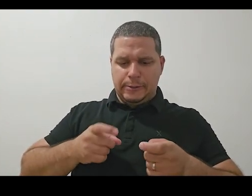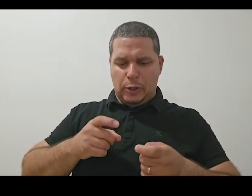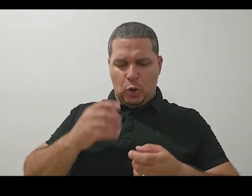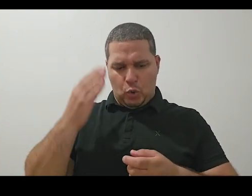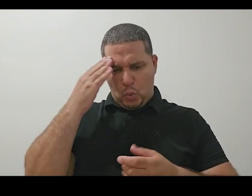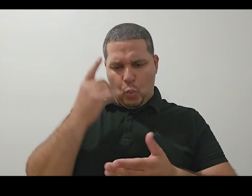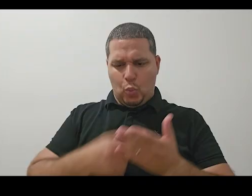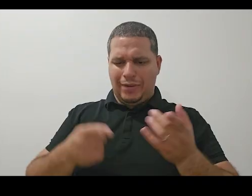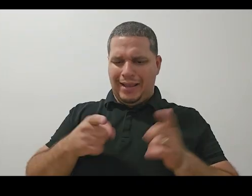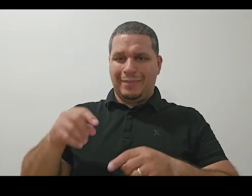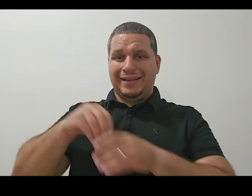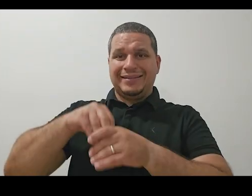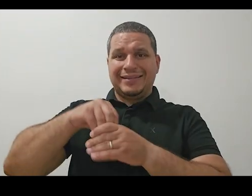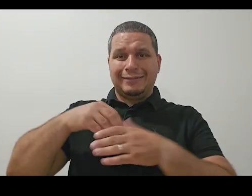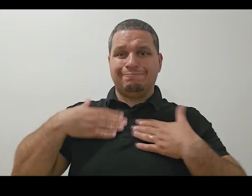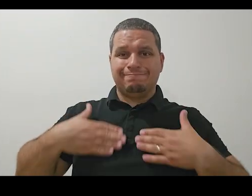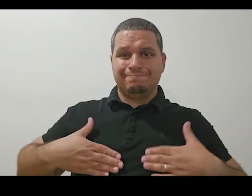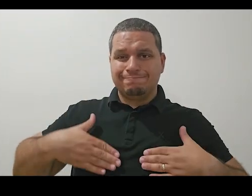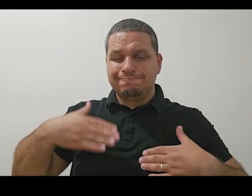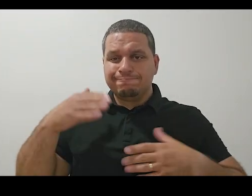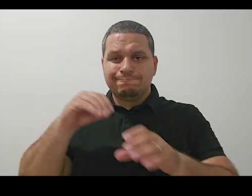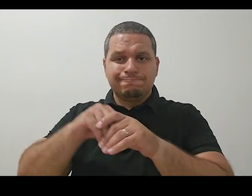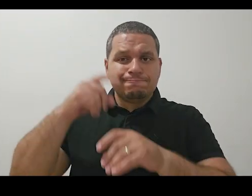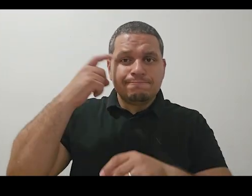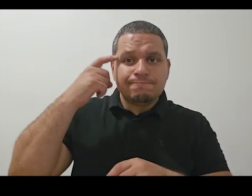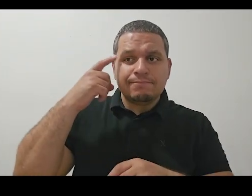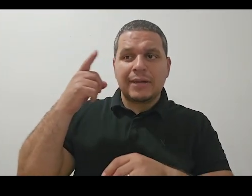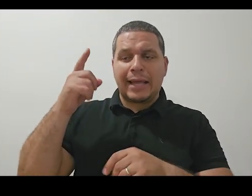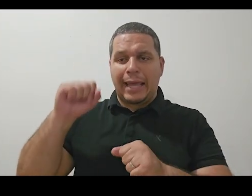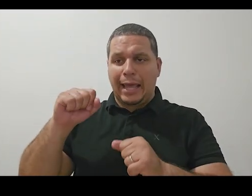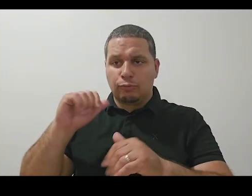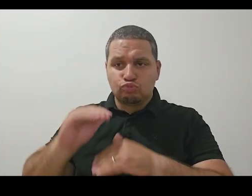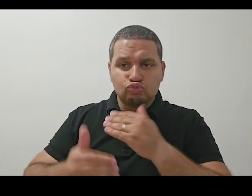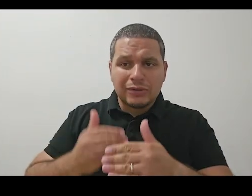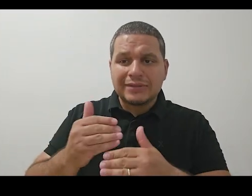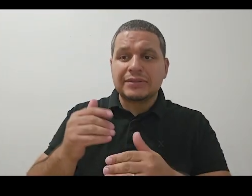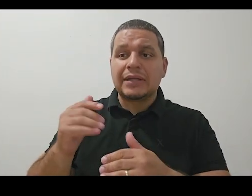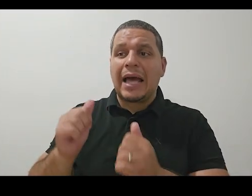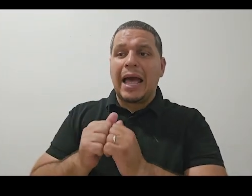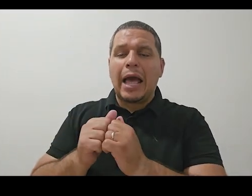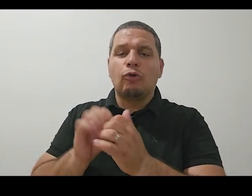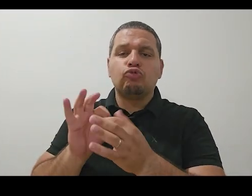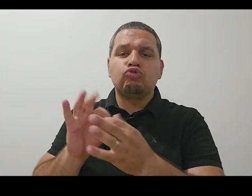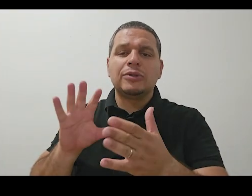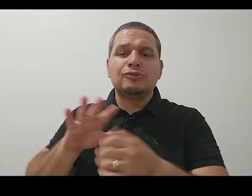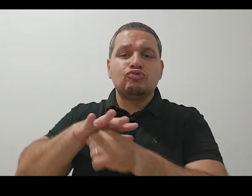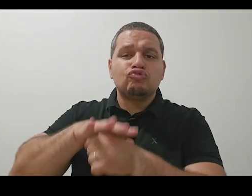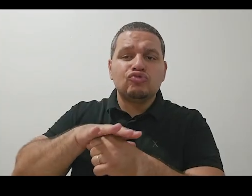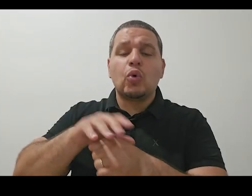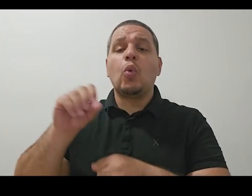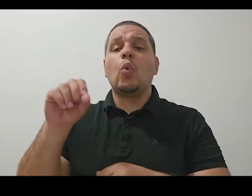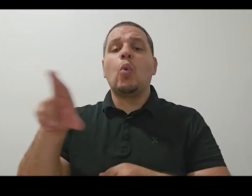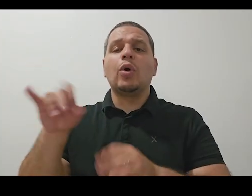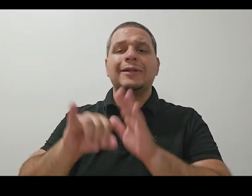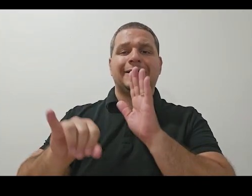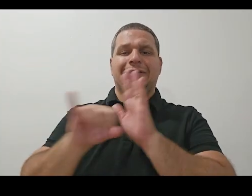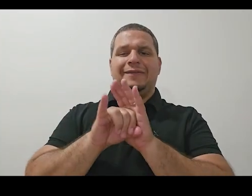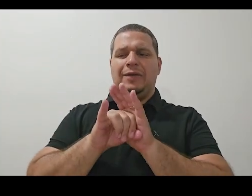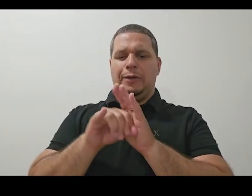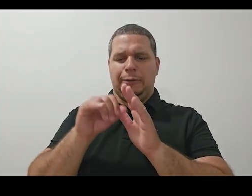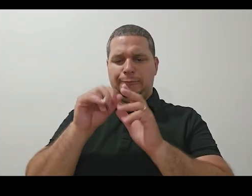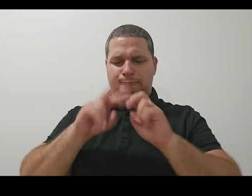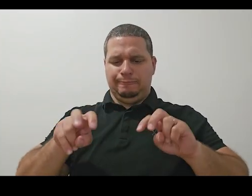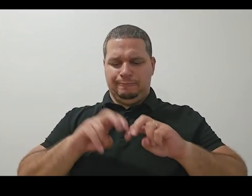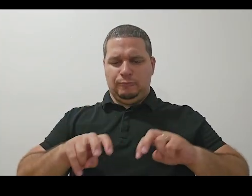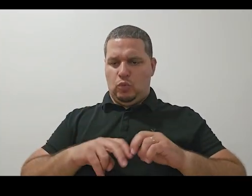so that they can process either releasing distress or identifying what's going on so they'll